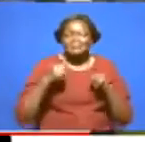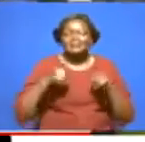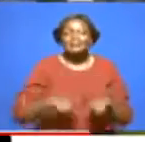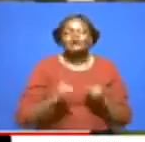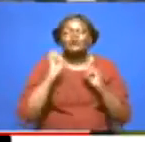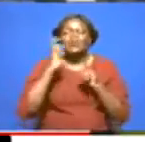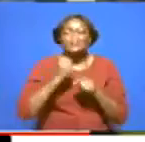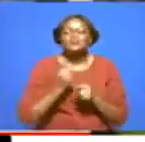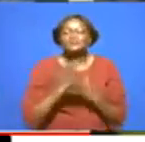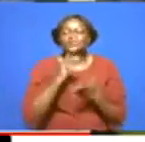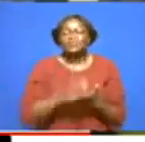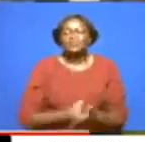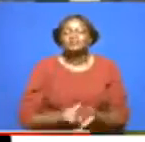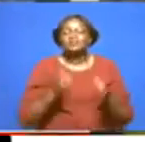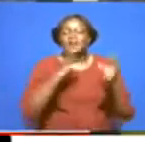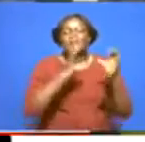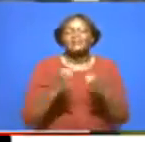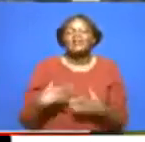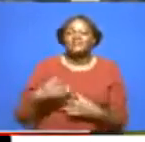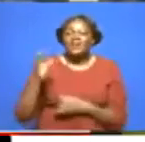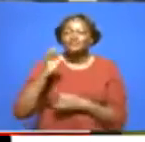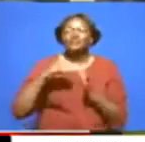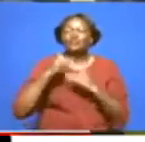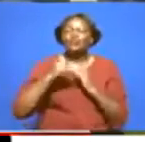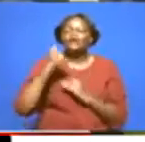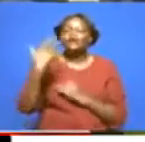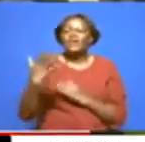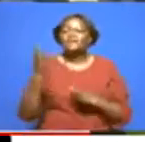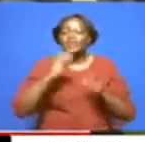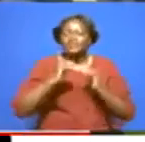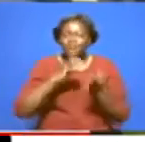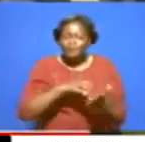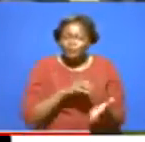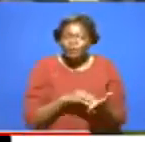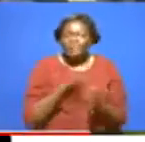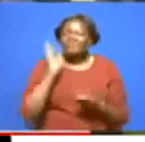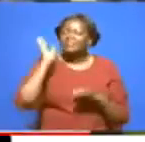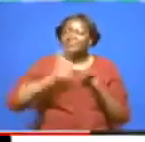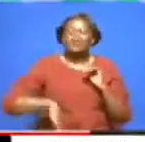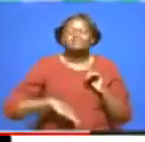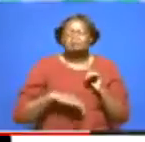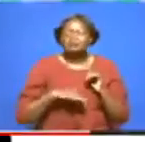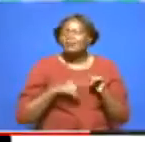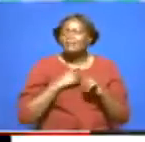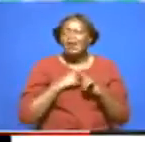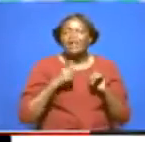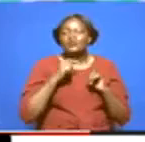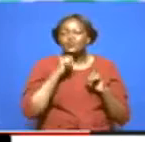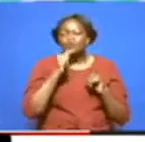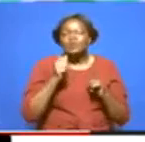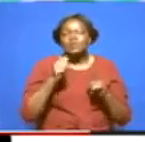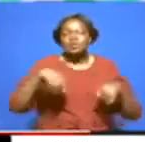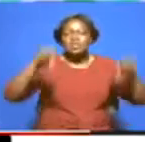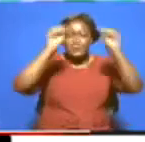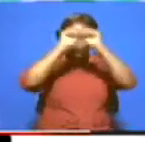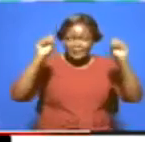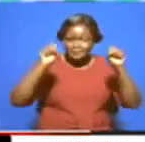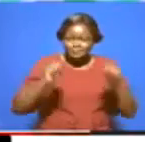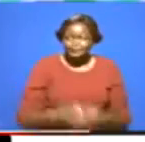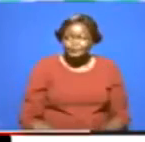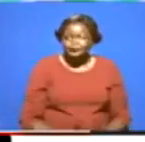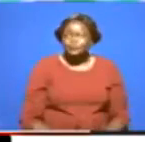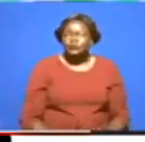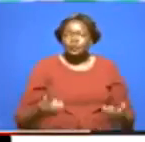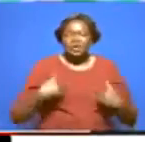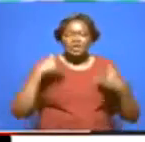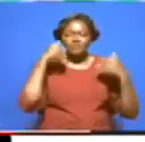the party field candidates in the five elective posts, except the presidency. GTAP brings you to that